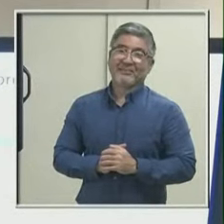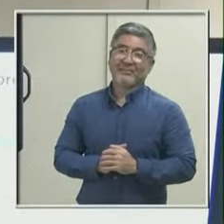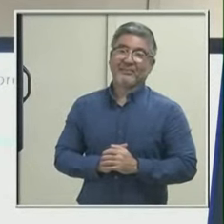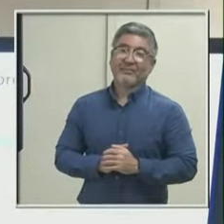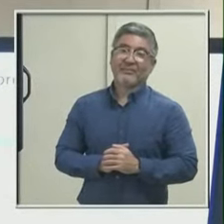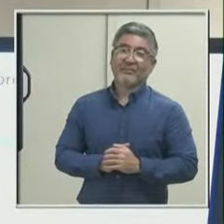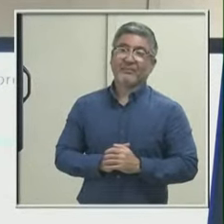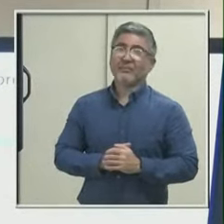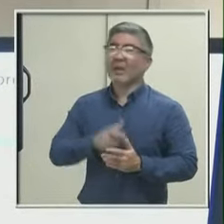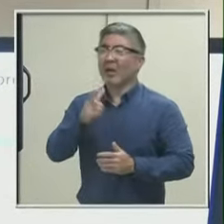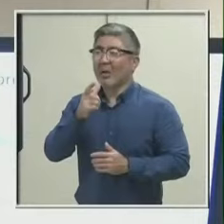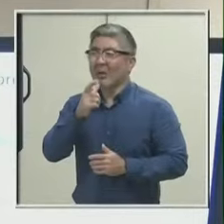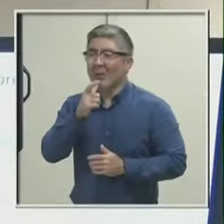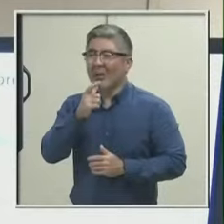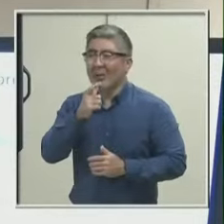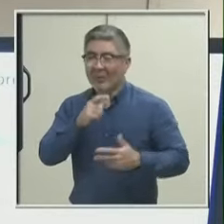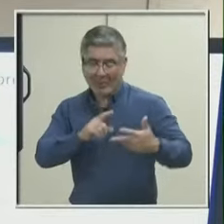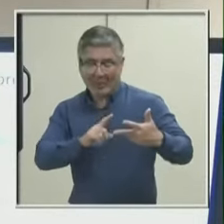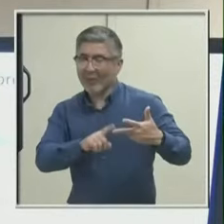Who was next?